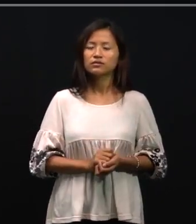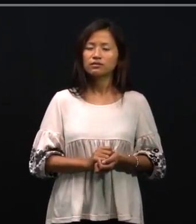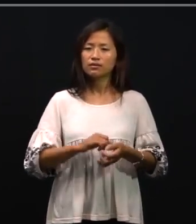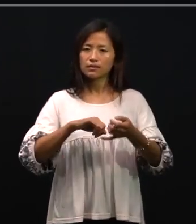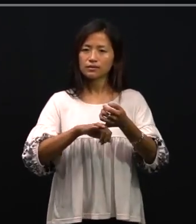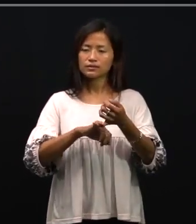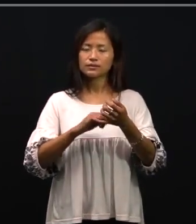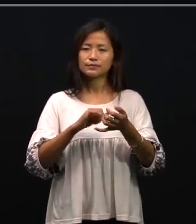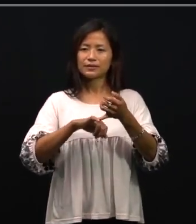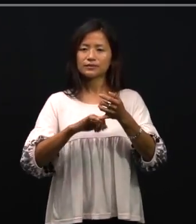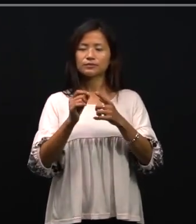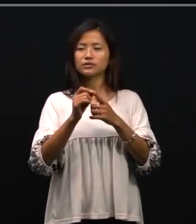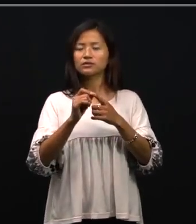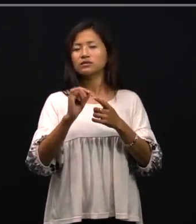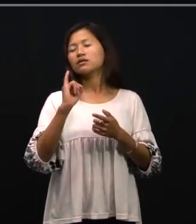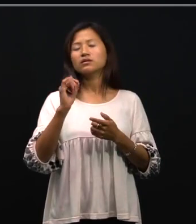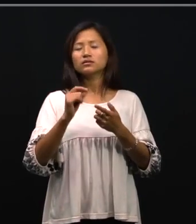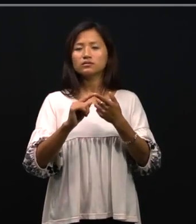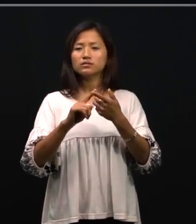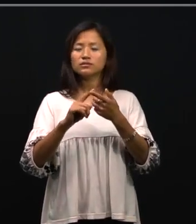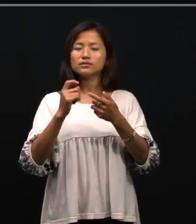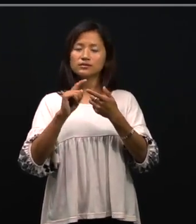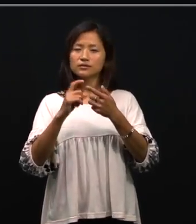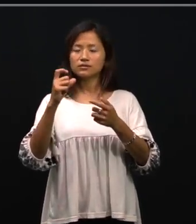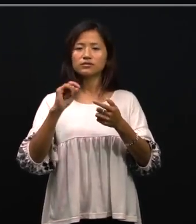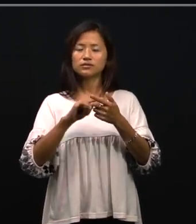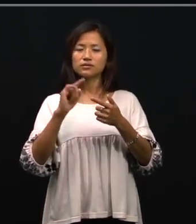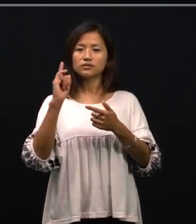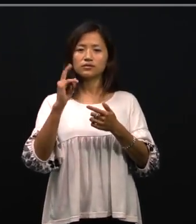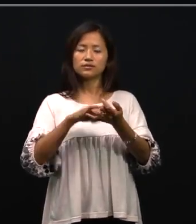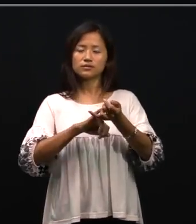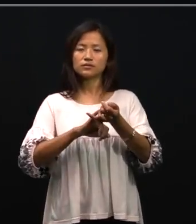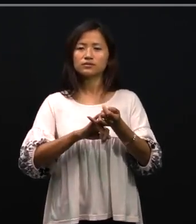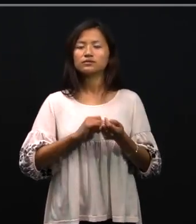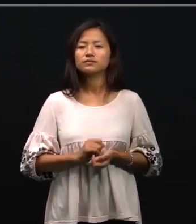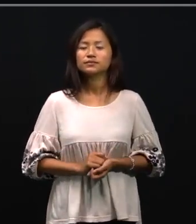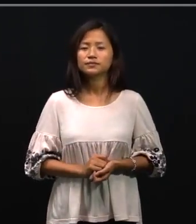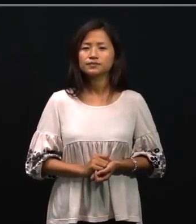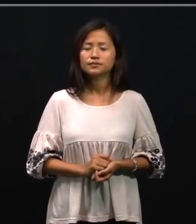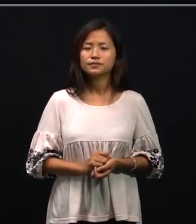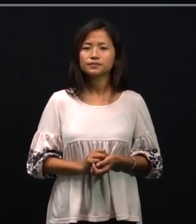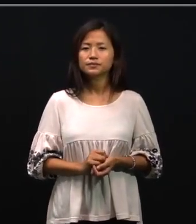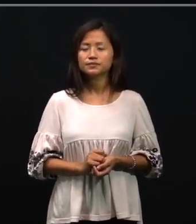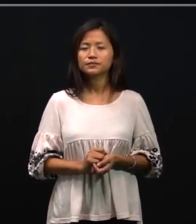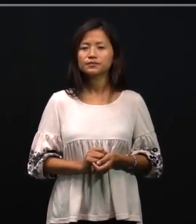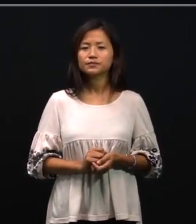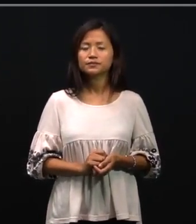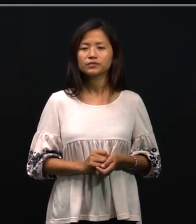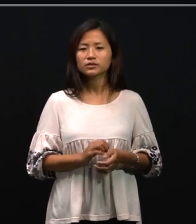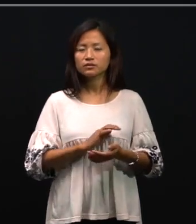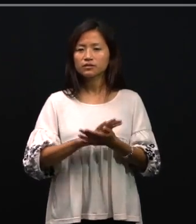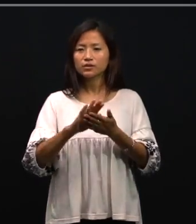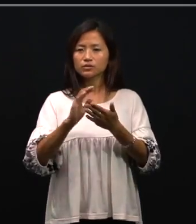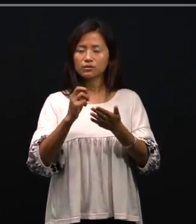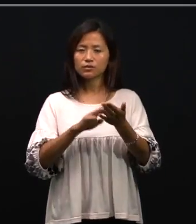the species, and the first letter of the genus begins with capital letter. So name Homo